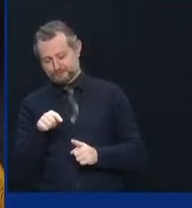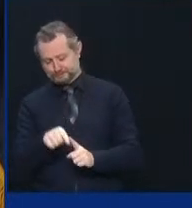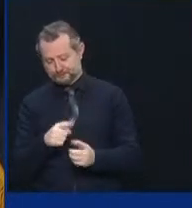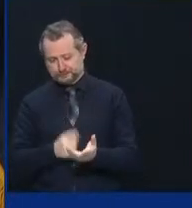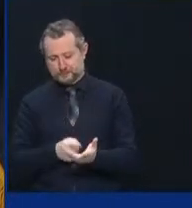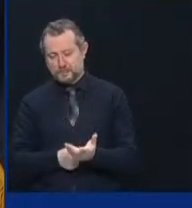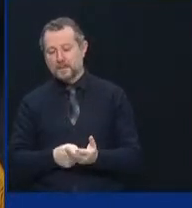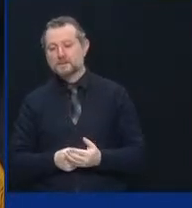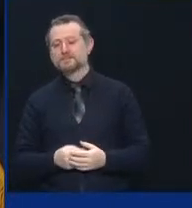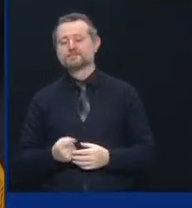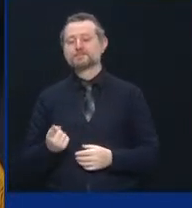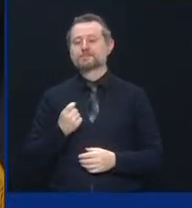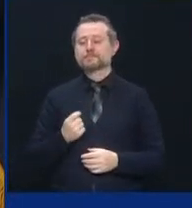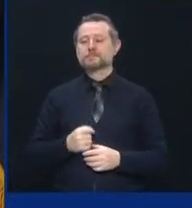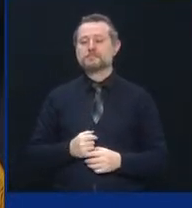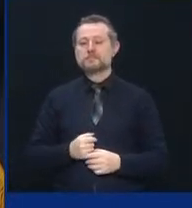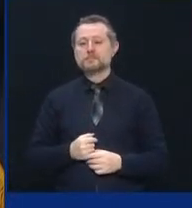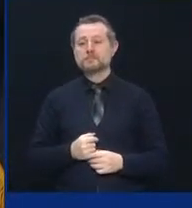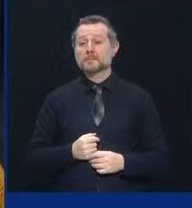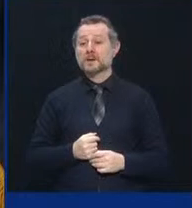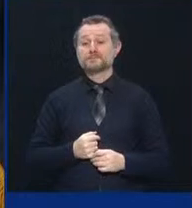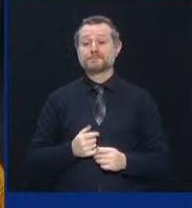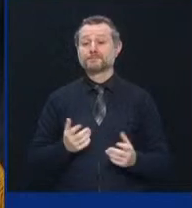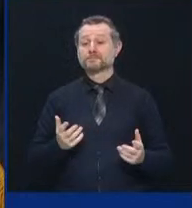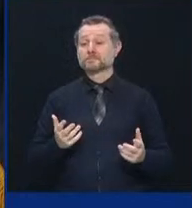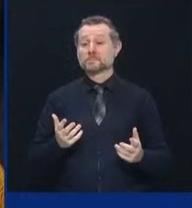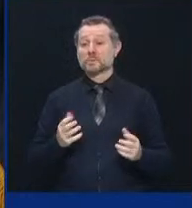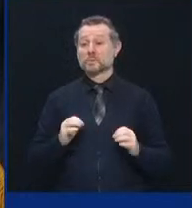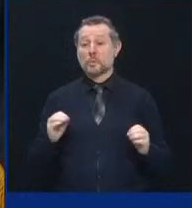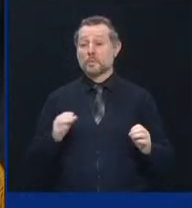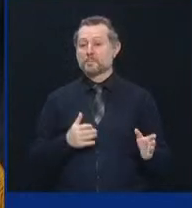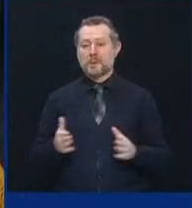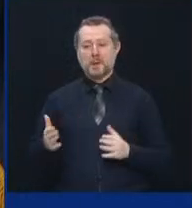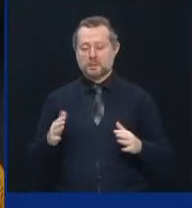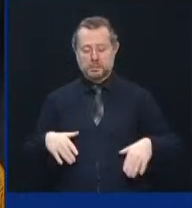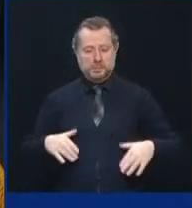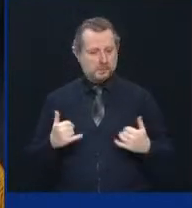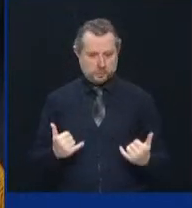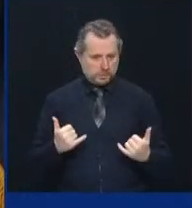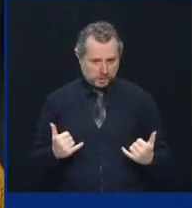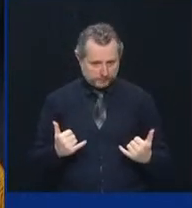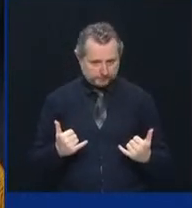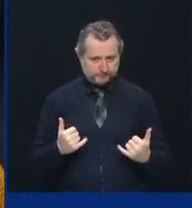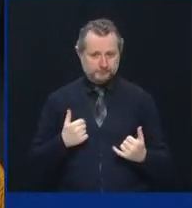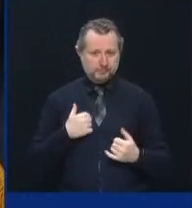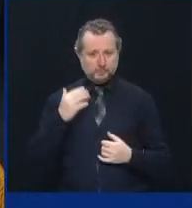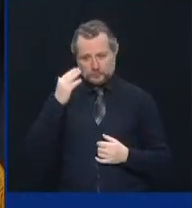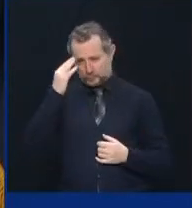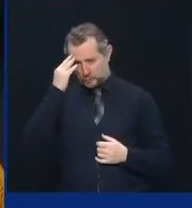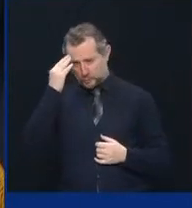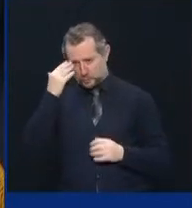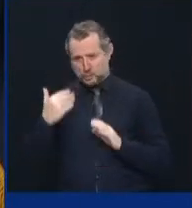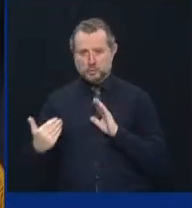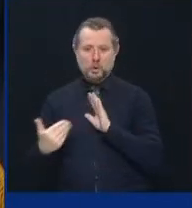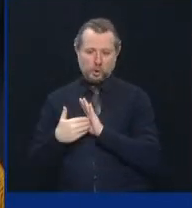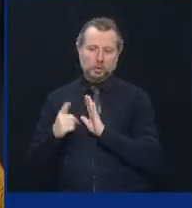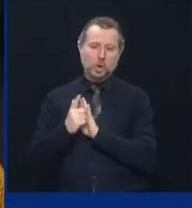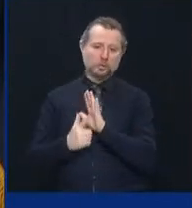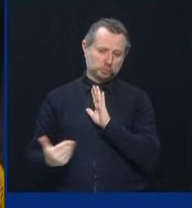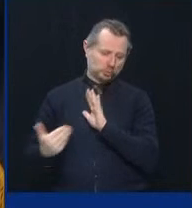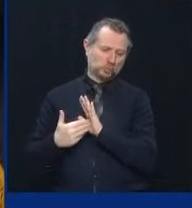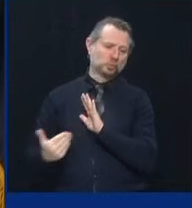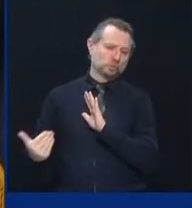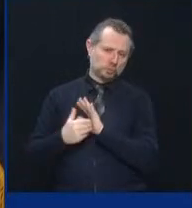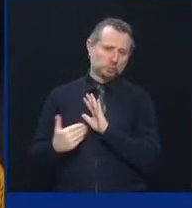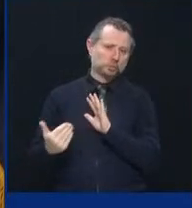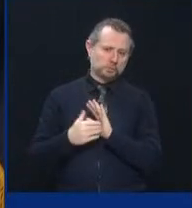don't have a plan today. I'm aware of the lawsuits. We have had a number of